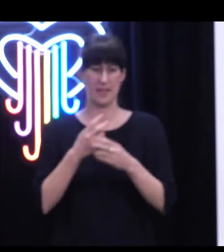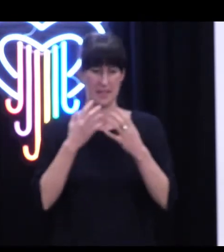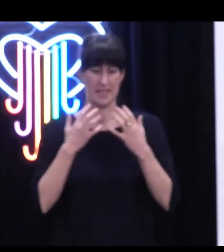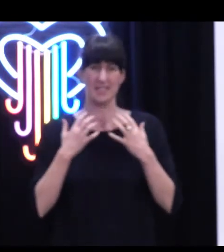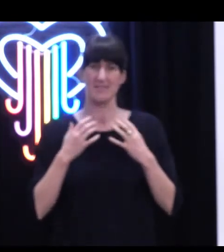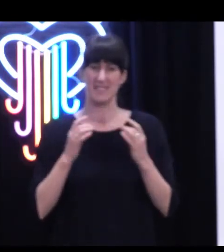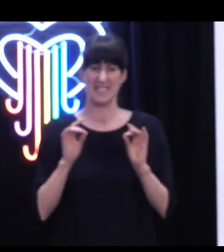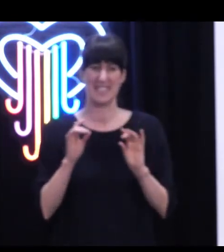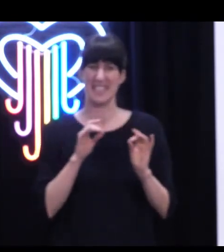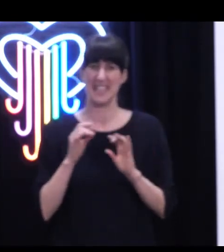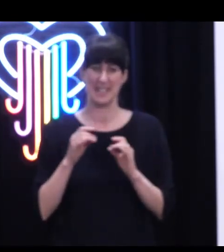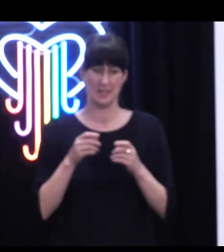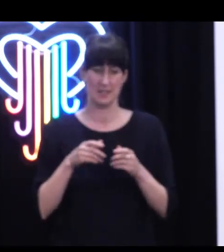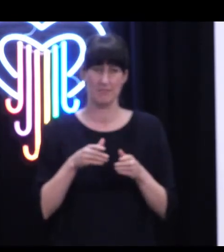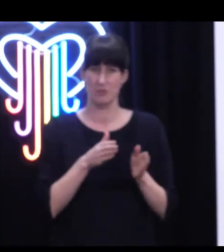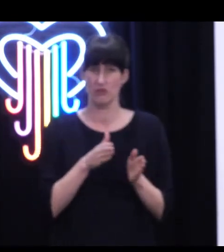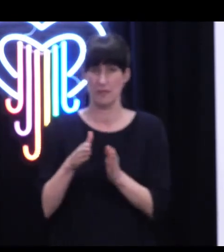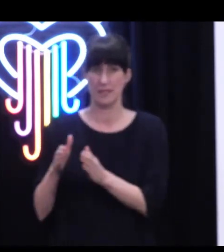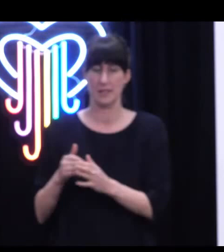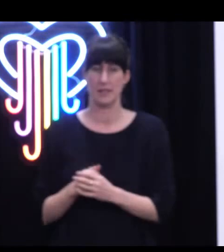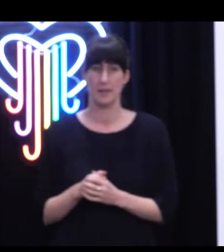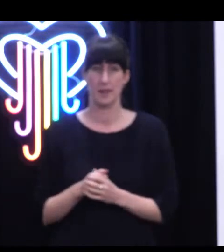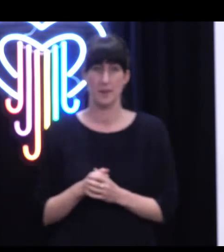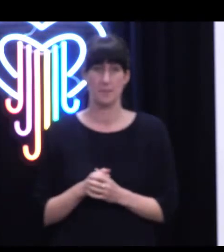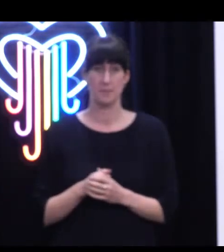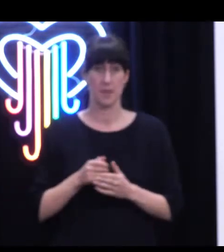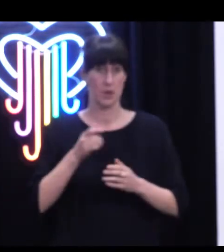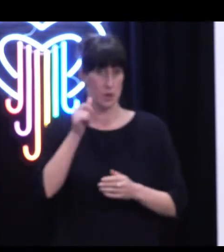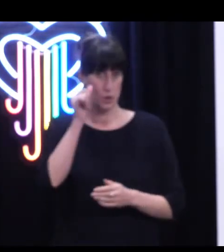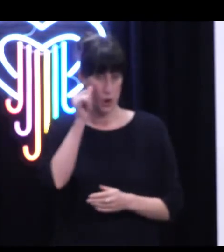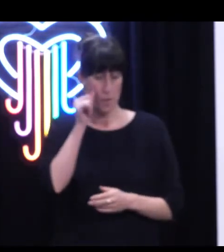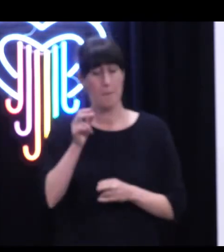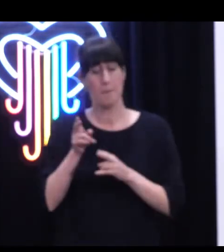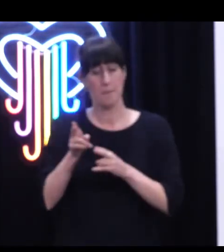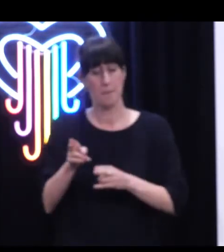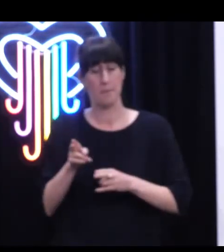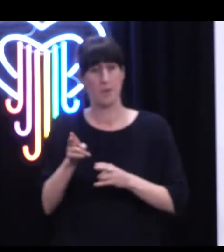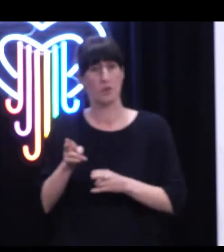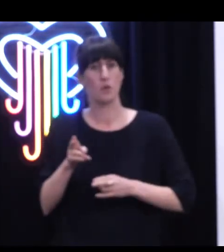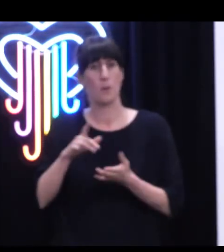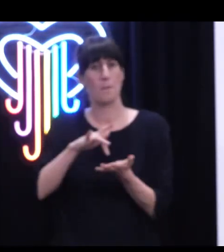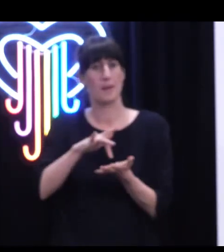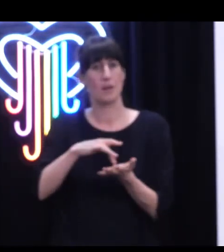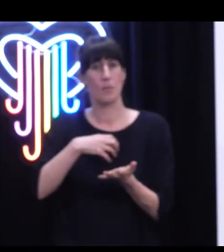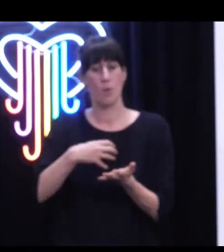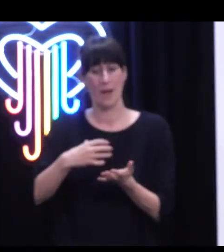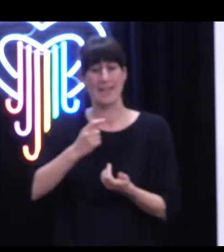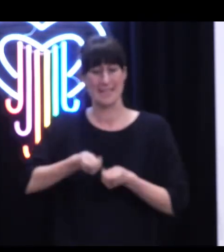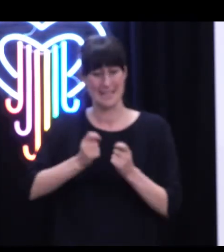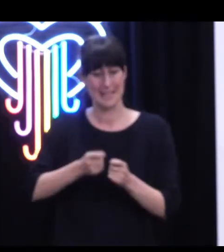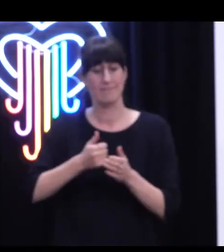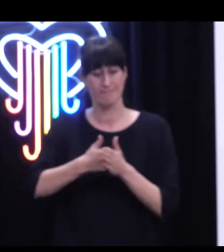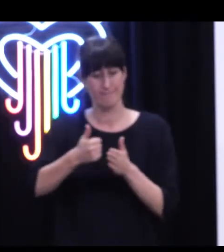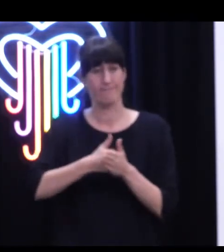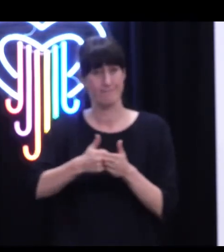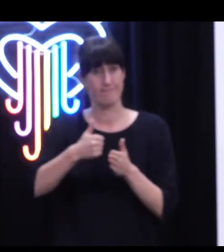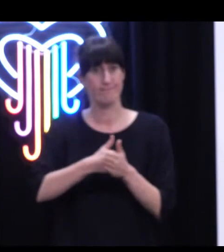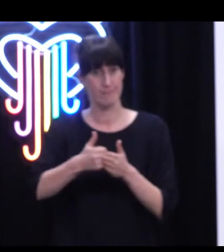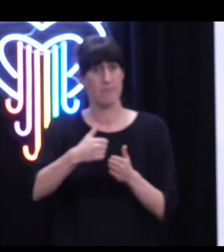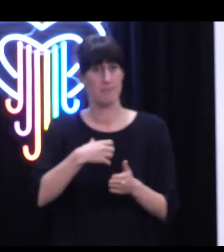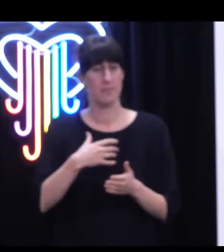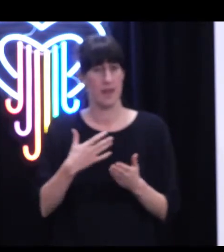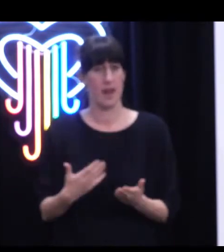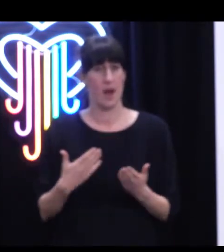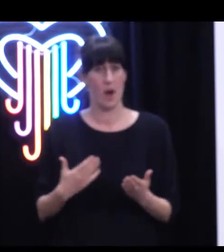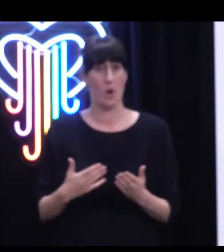Further testing, as you may have heard, is happening across Middlemore Hospital, across their wards for all inpatients, starting with their adult medical and